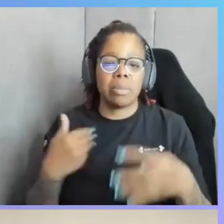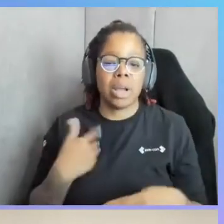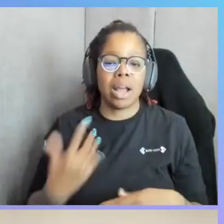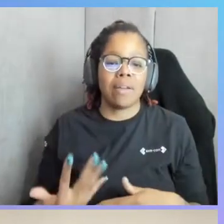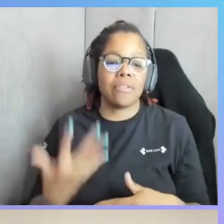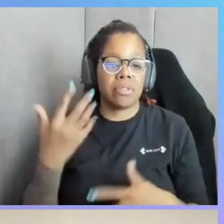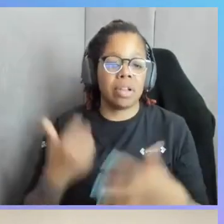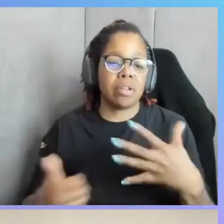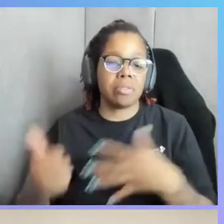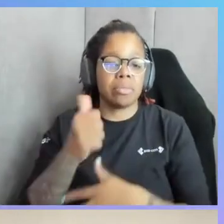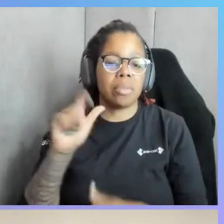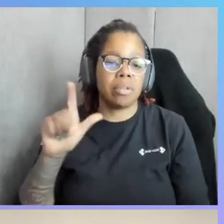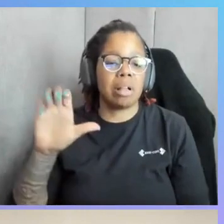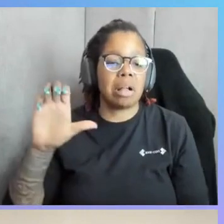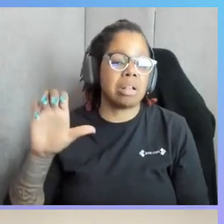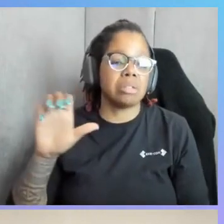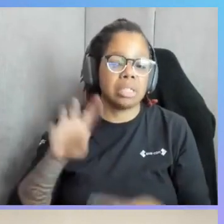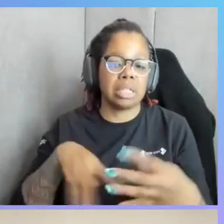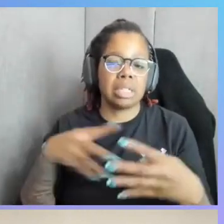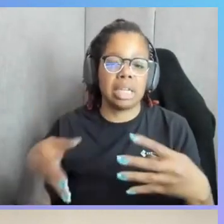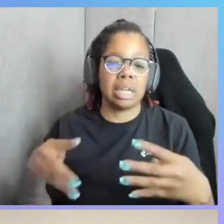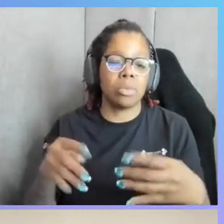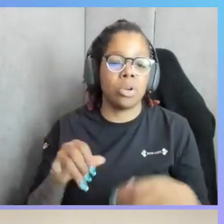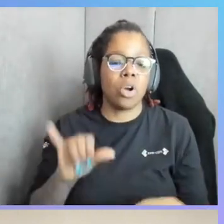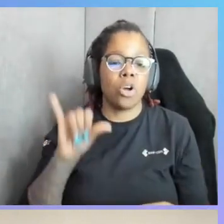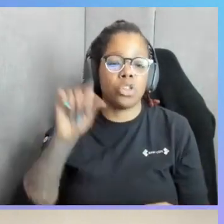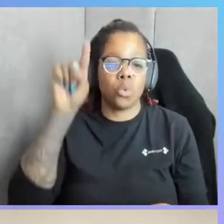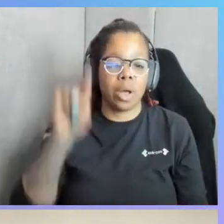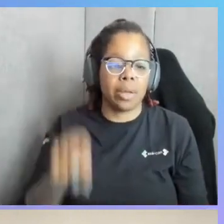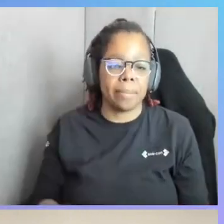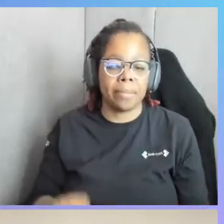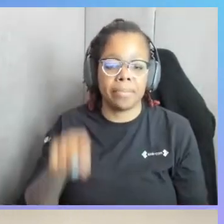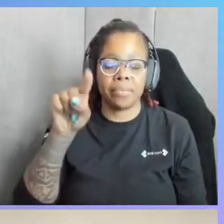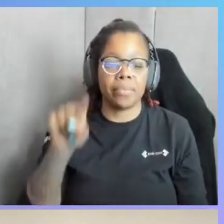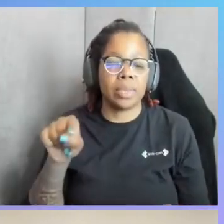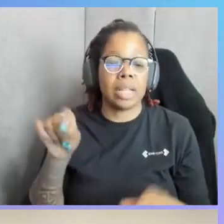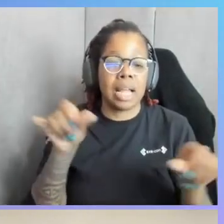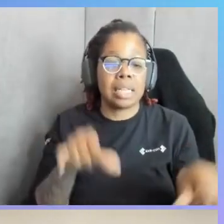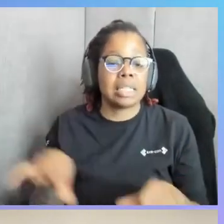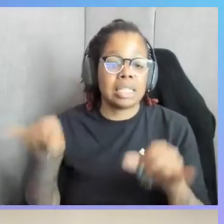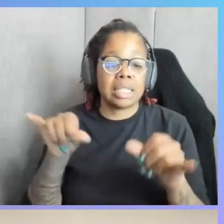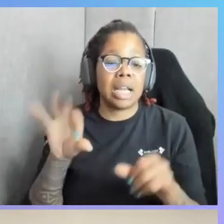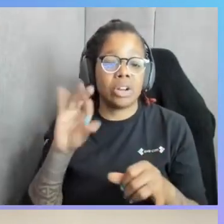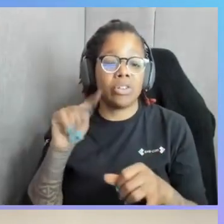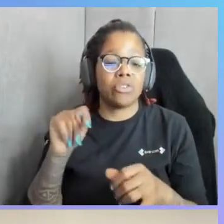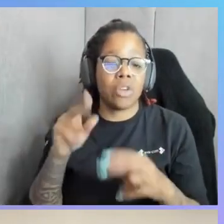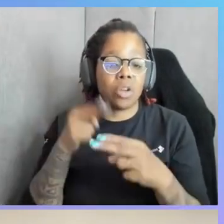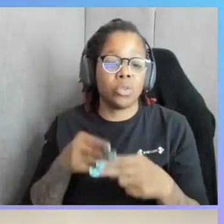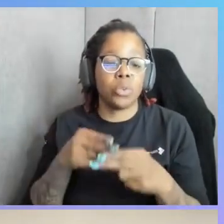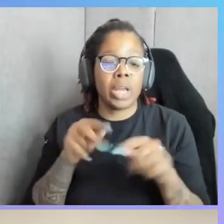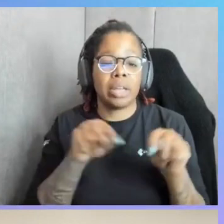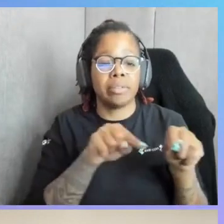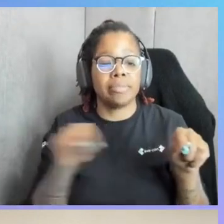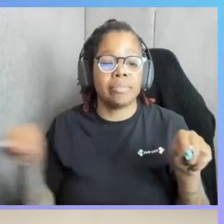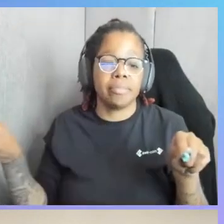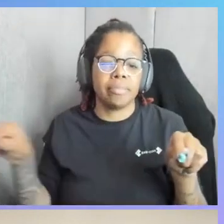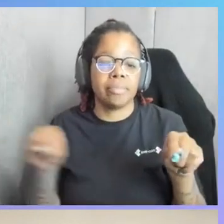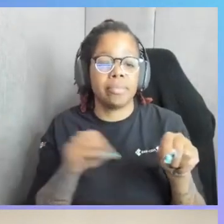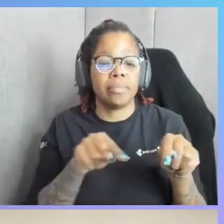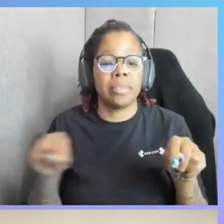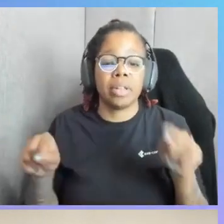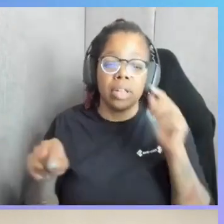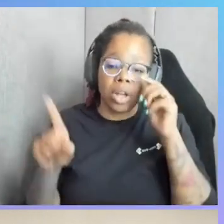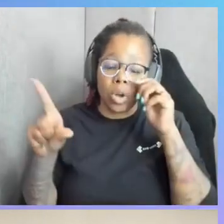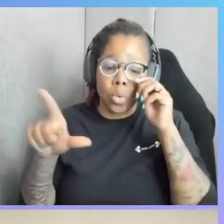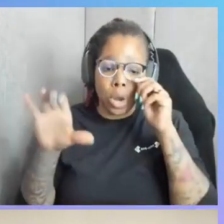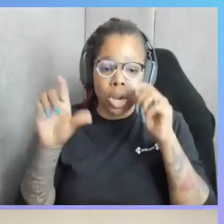main LC values on the y-axis and the standard font weight options on the x-axis. 100 is